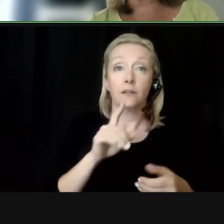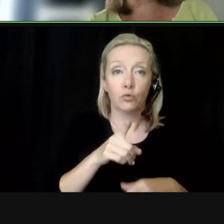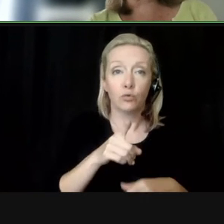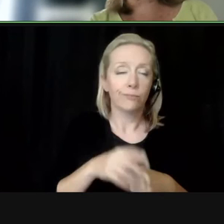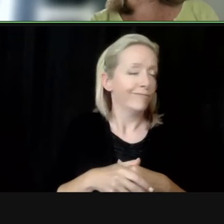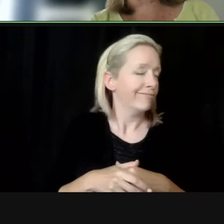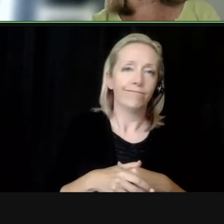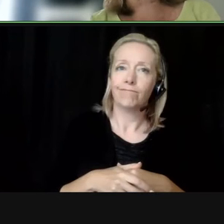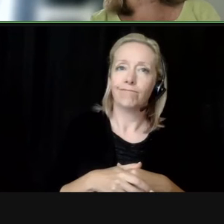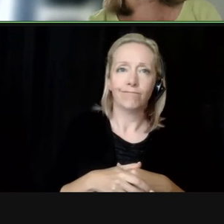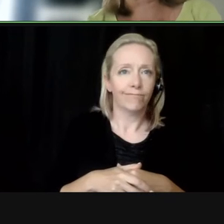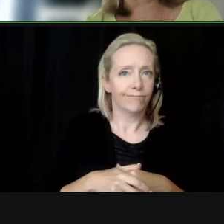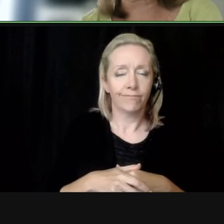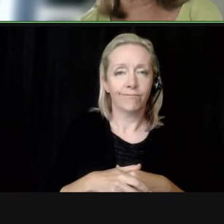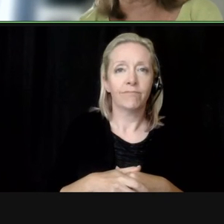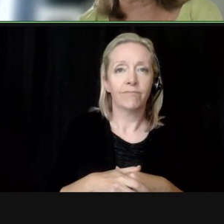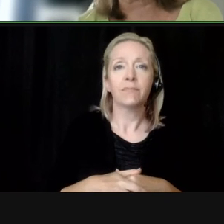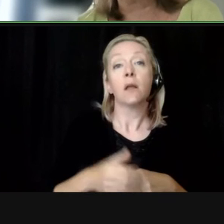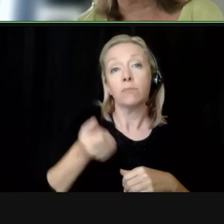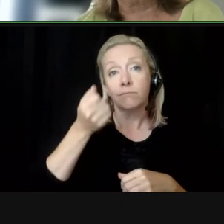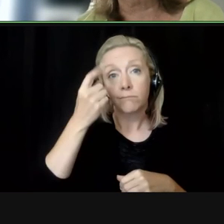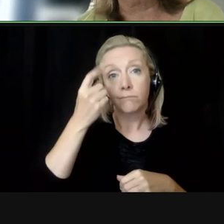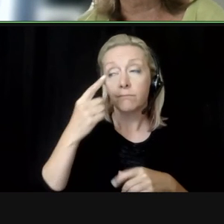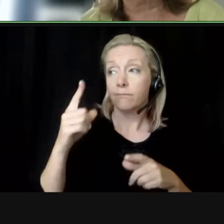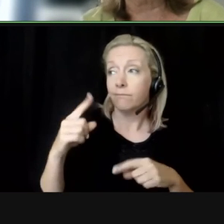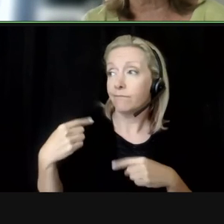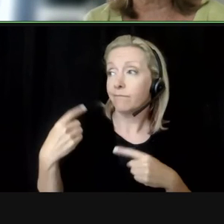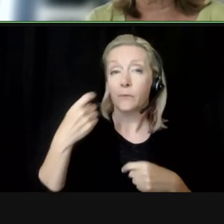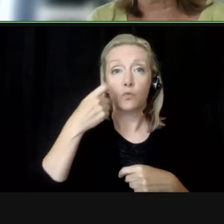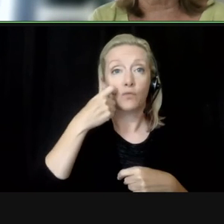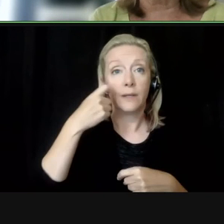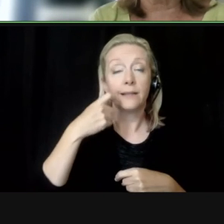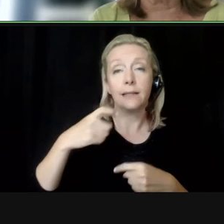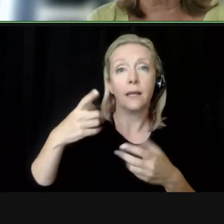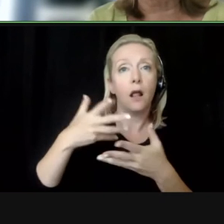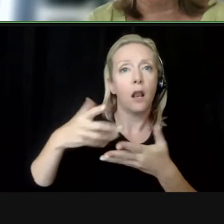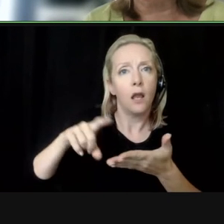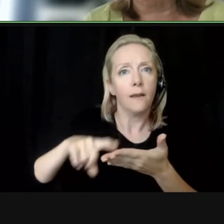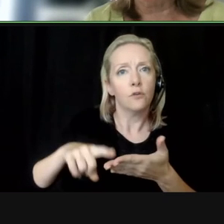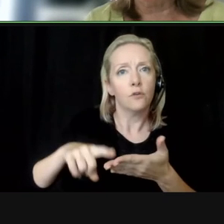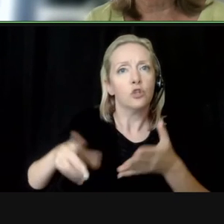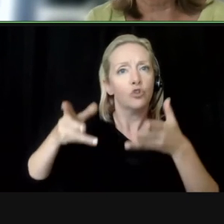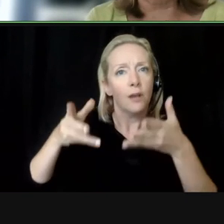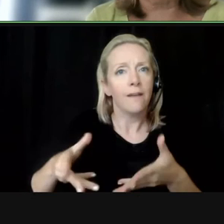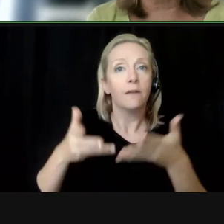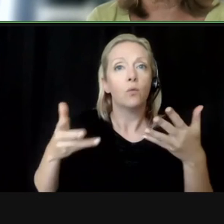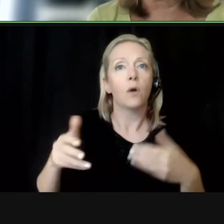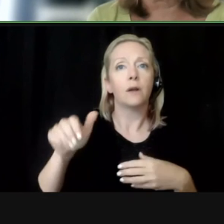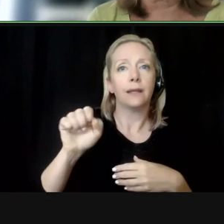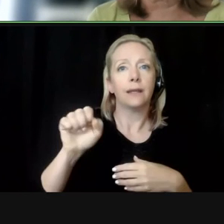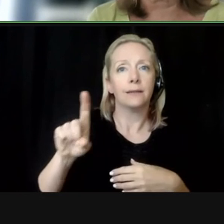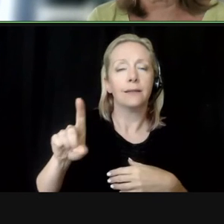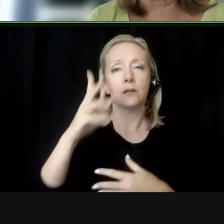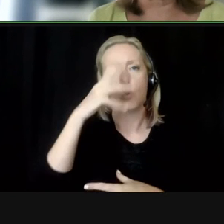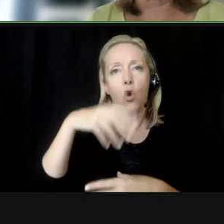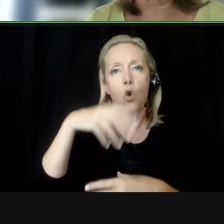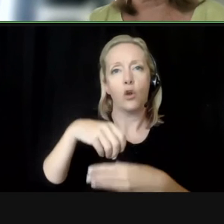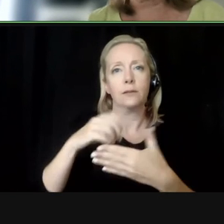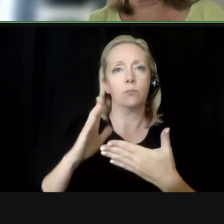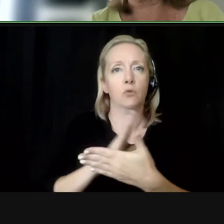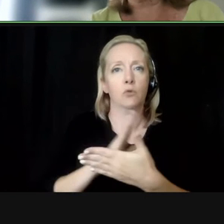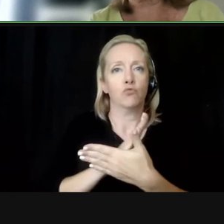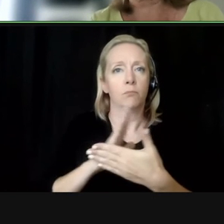So, the one thing that we found, there's been a lot of research recently on children on the autism spectrum. And I think number one